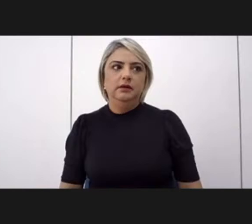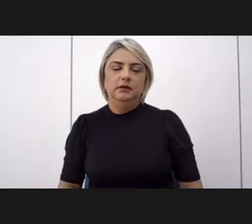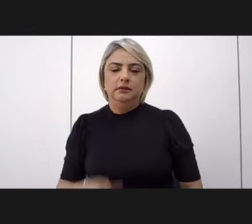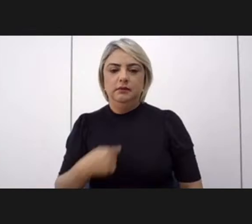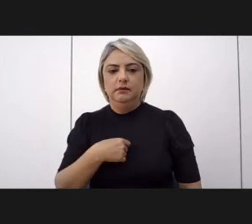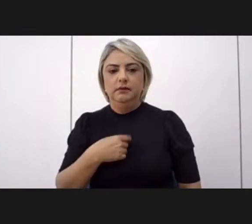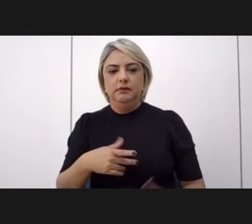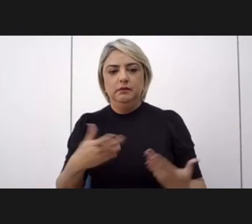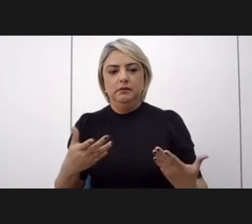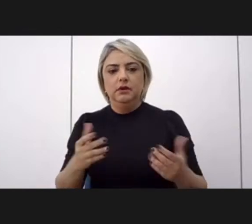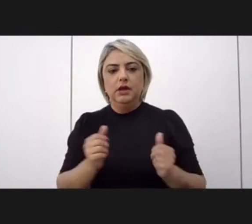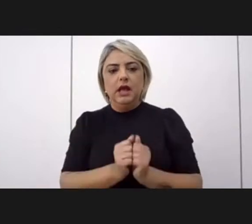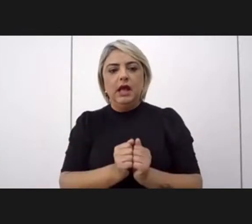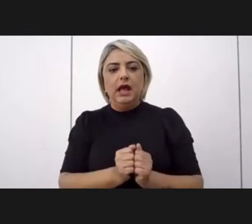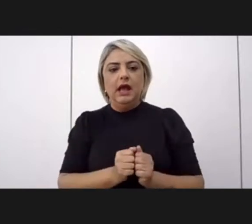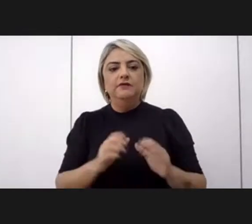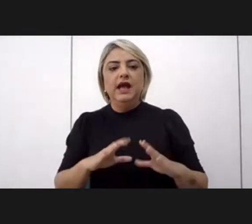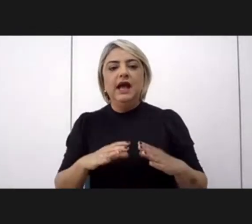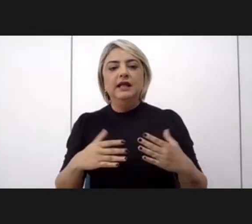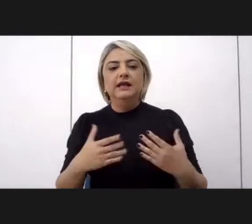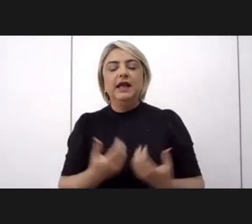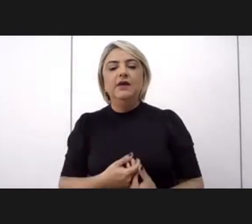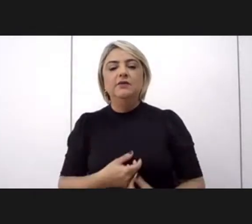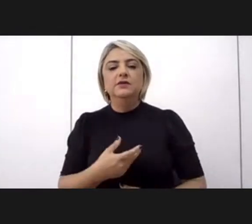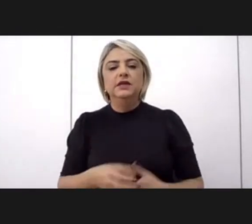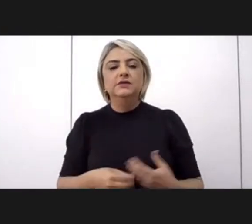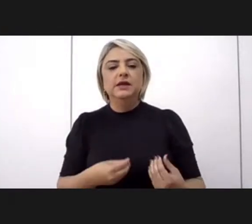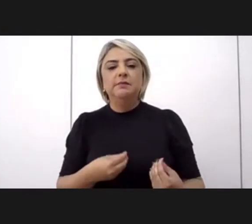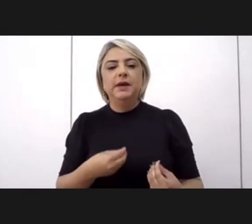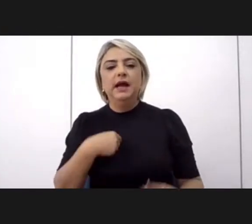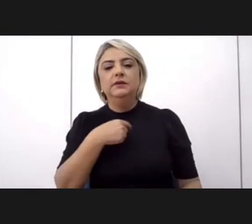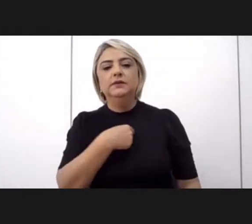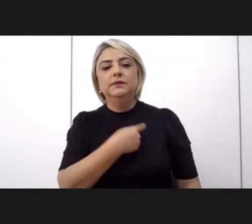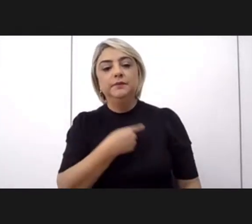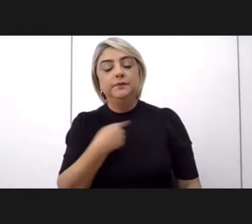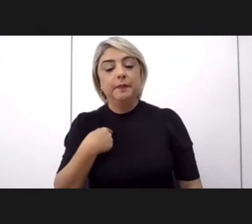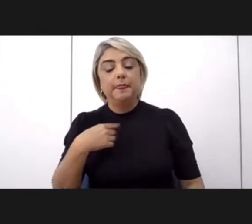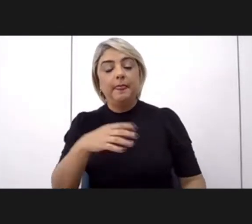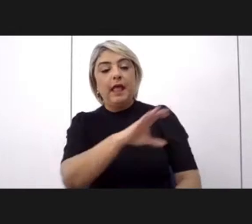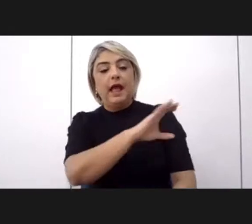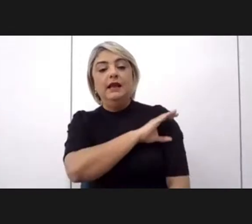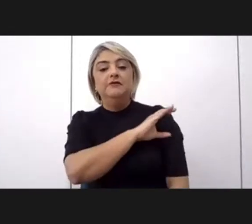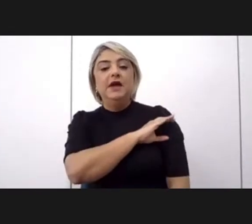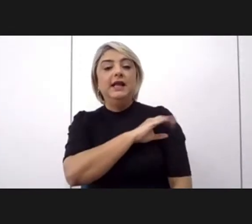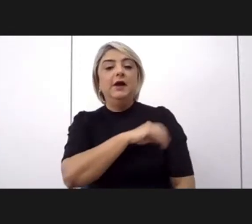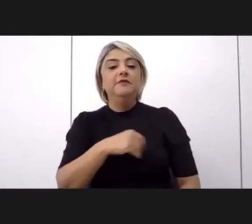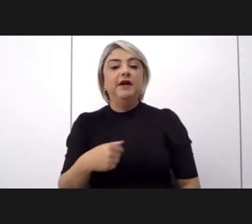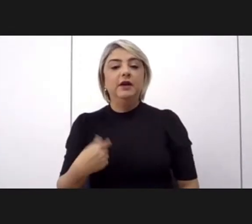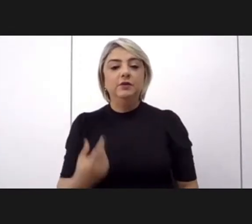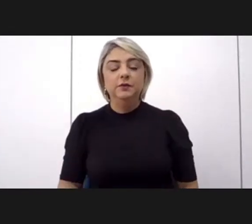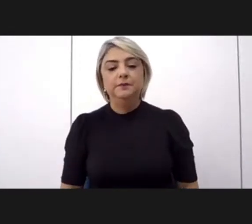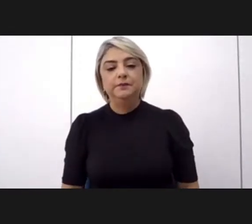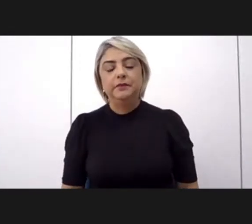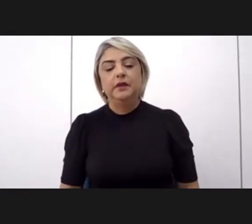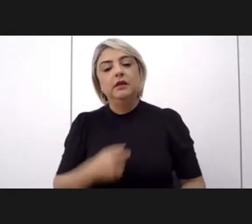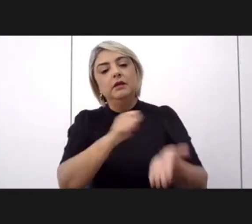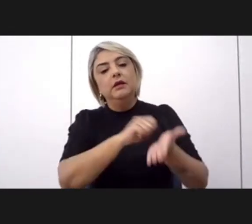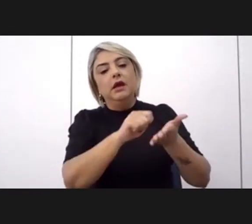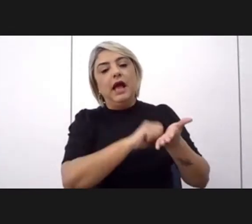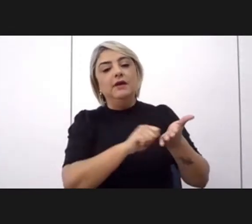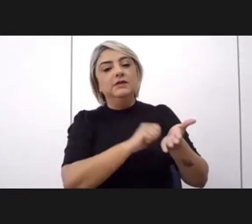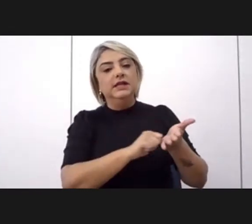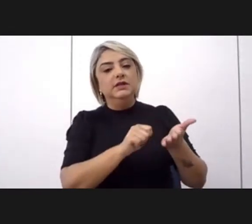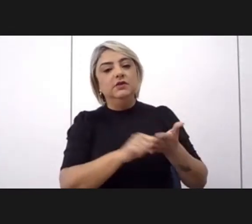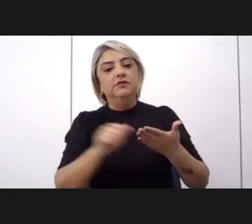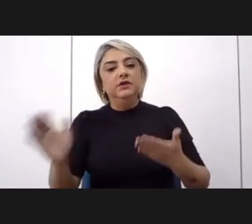webinar with us or another collaboration really soon. She wrote a very important chapter of this